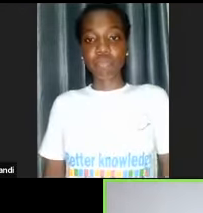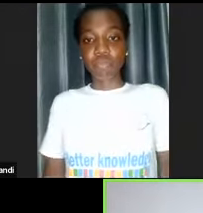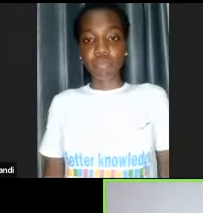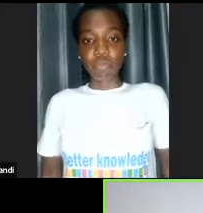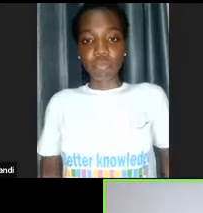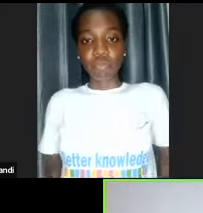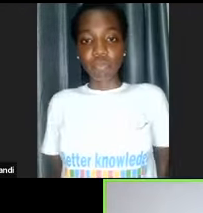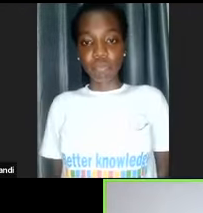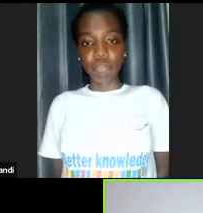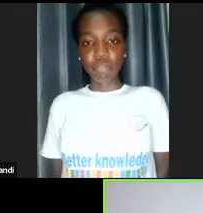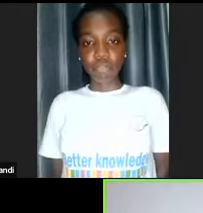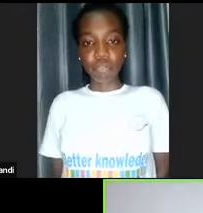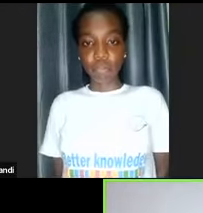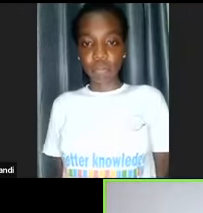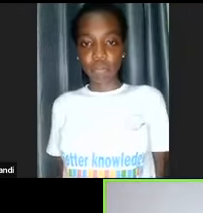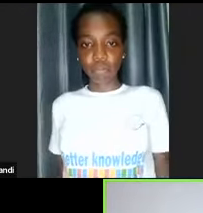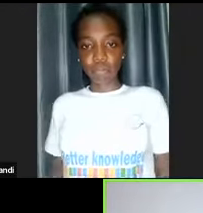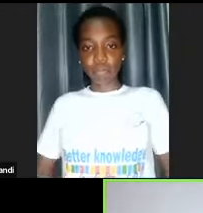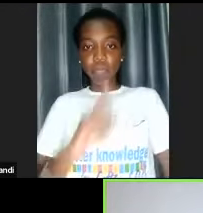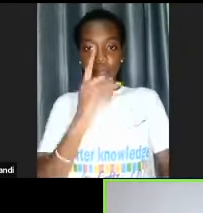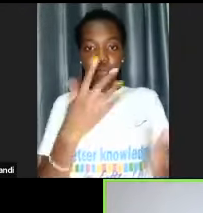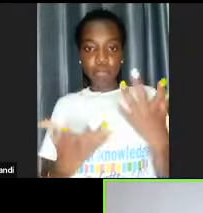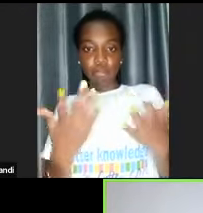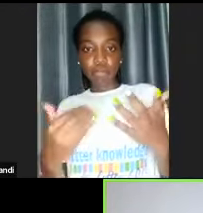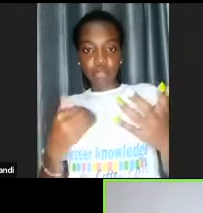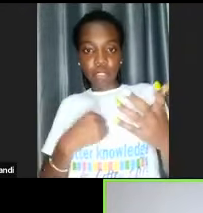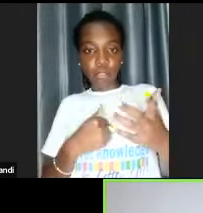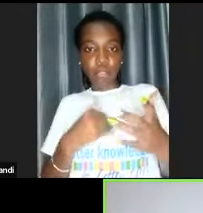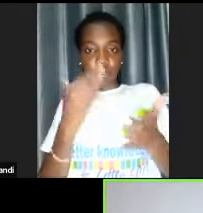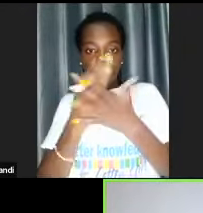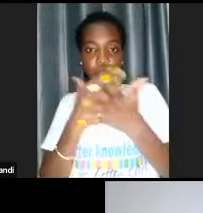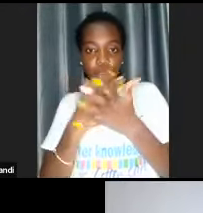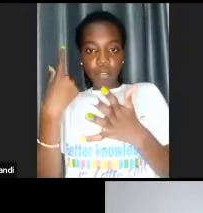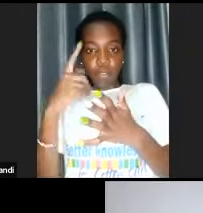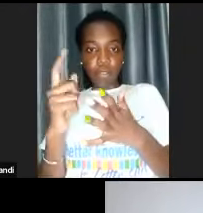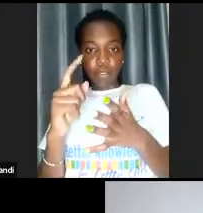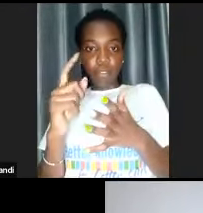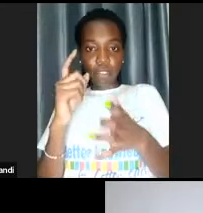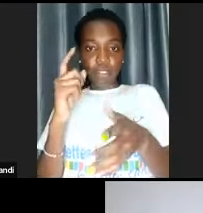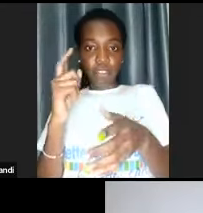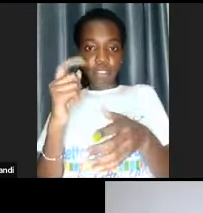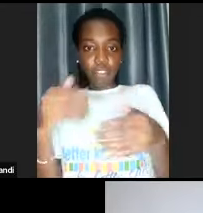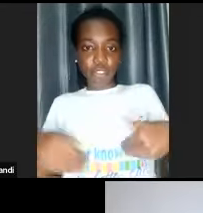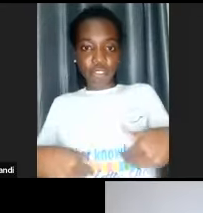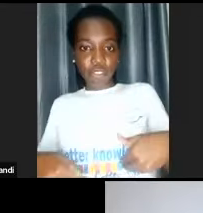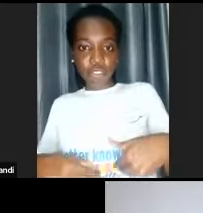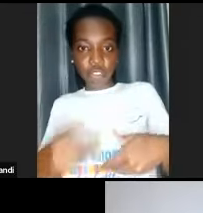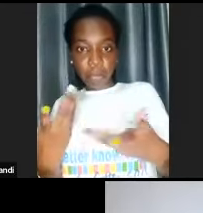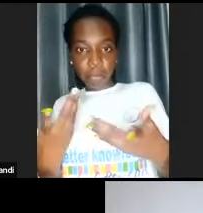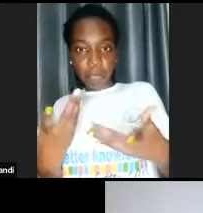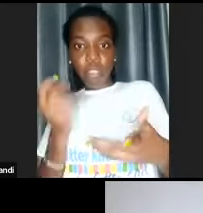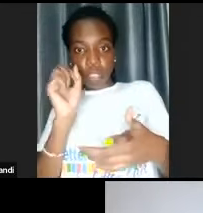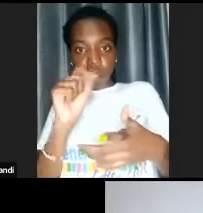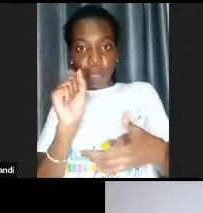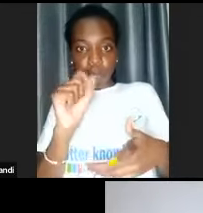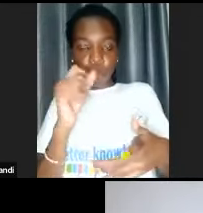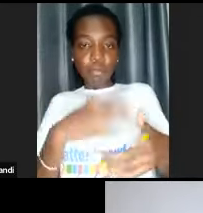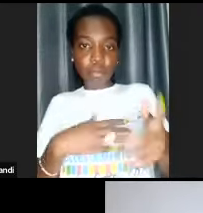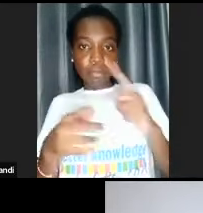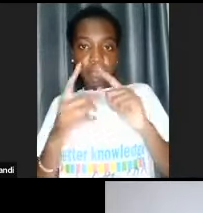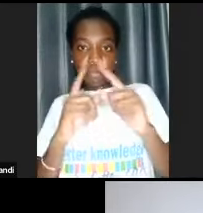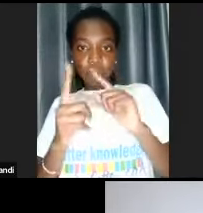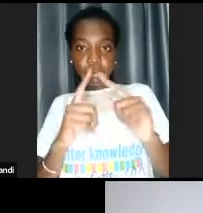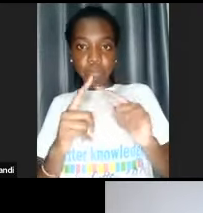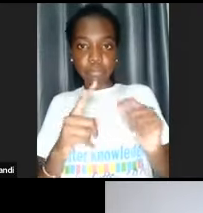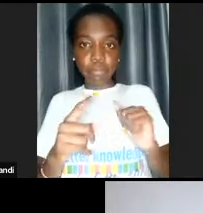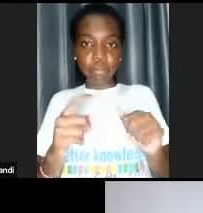There's somebody who's asking whether you have a program for teens. Okay. Yeah, I do speaking engagements.